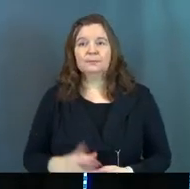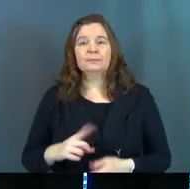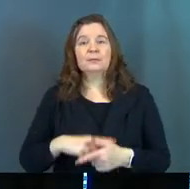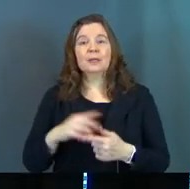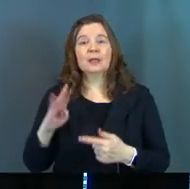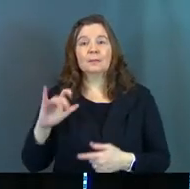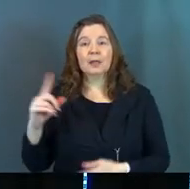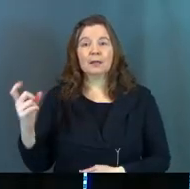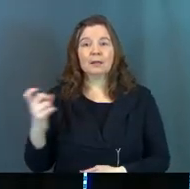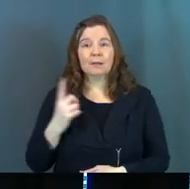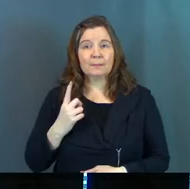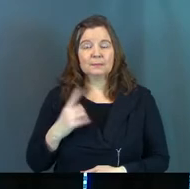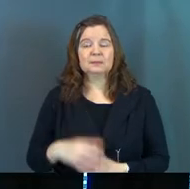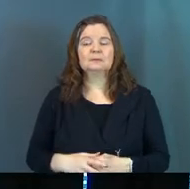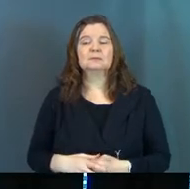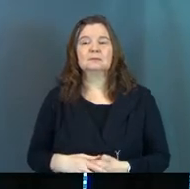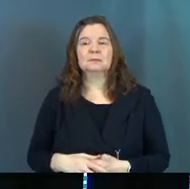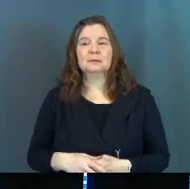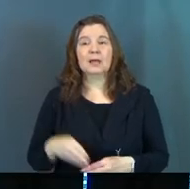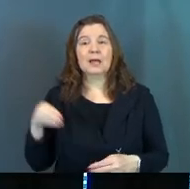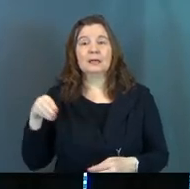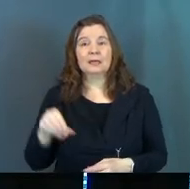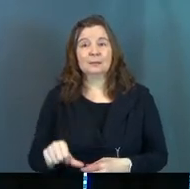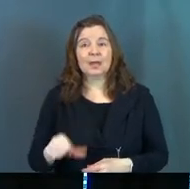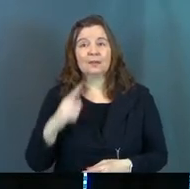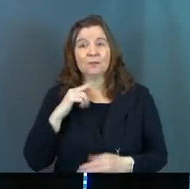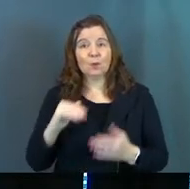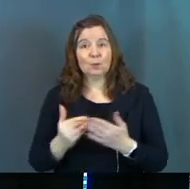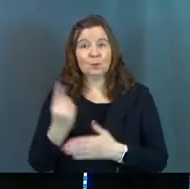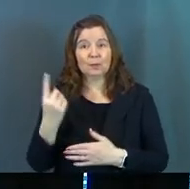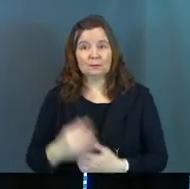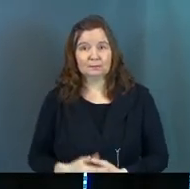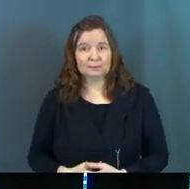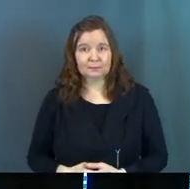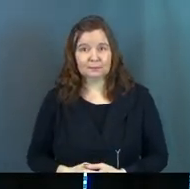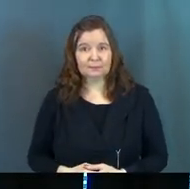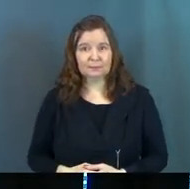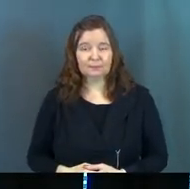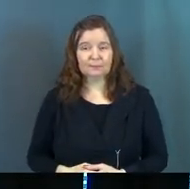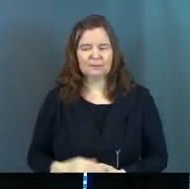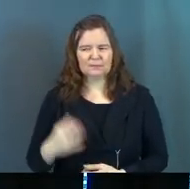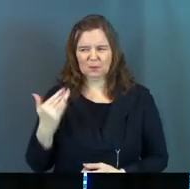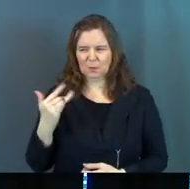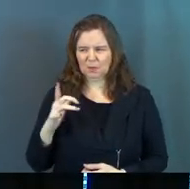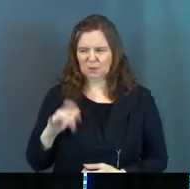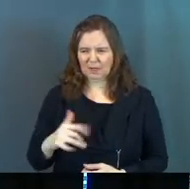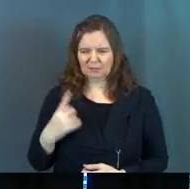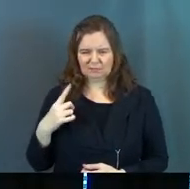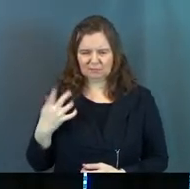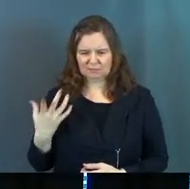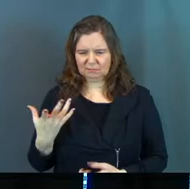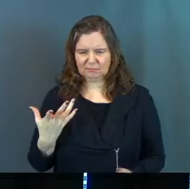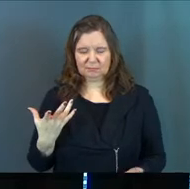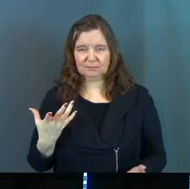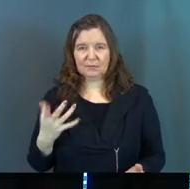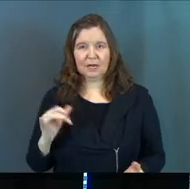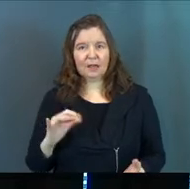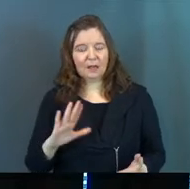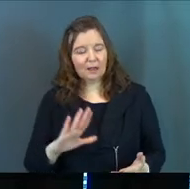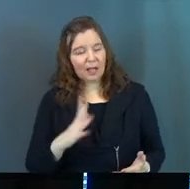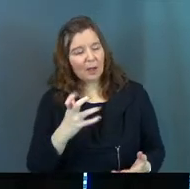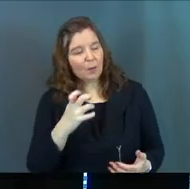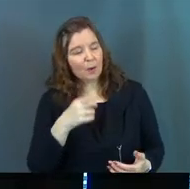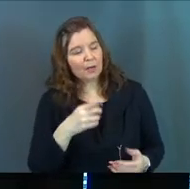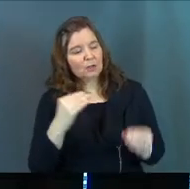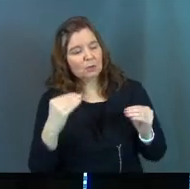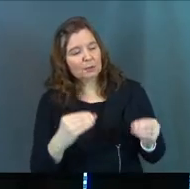and then Bill comes, and he pays for a new one. And why would you do that? And he's like,